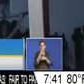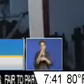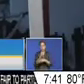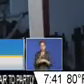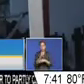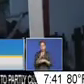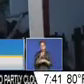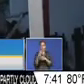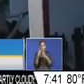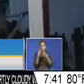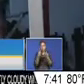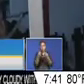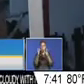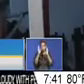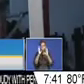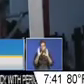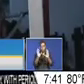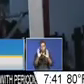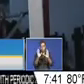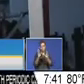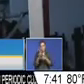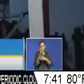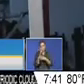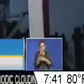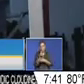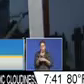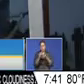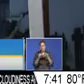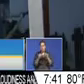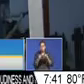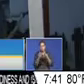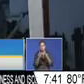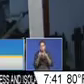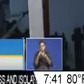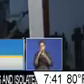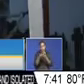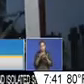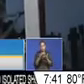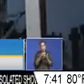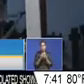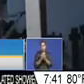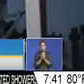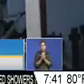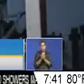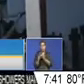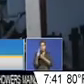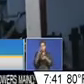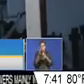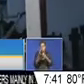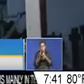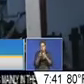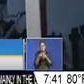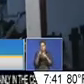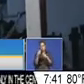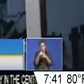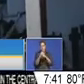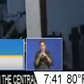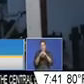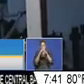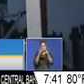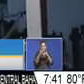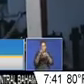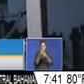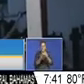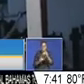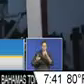did remarkably well, and a few who are still doing remarkably well right now. But we want to make a difference. We want to take it